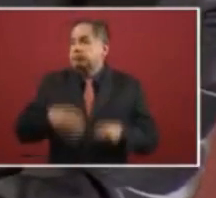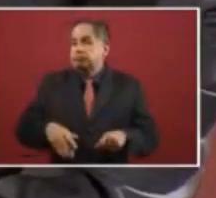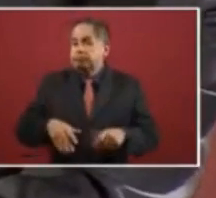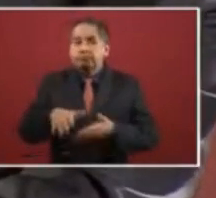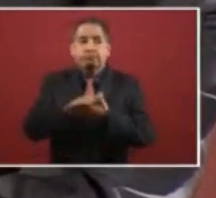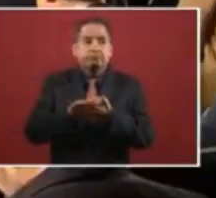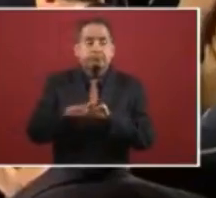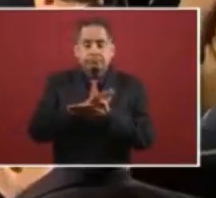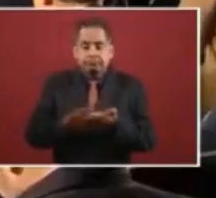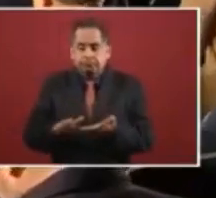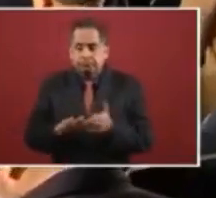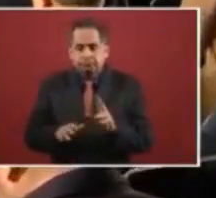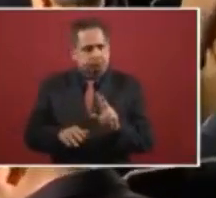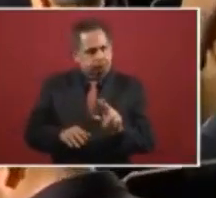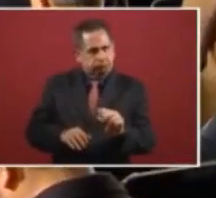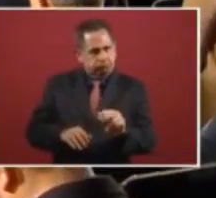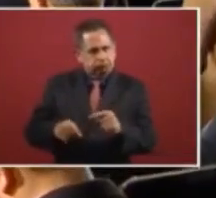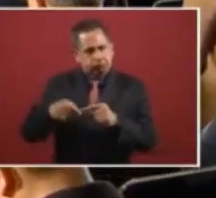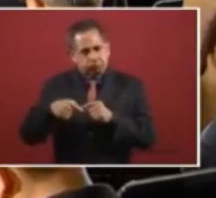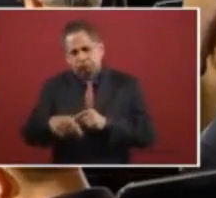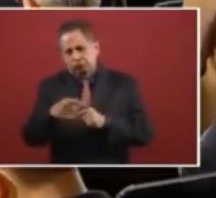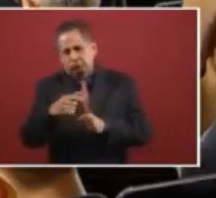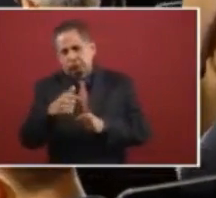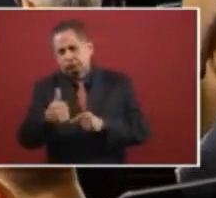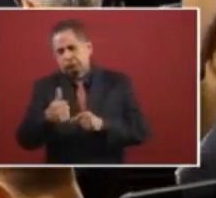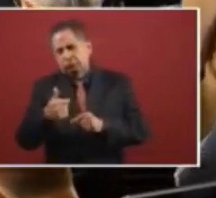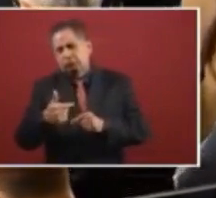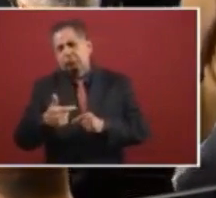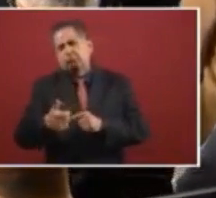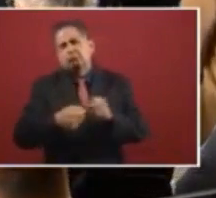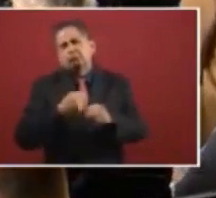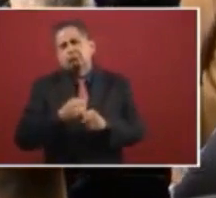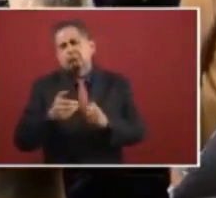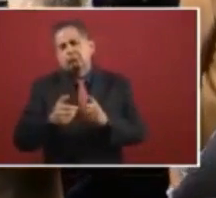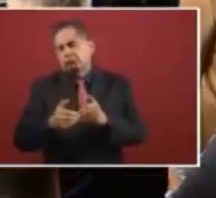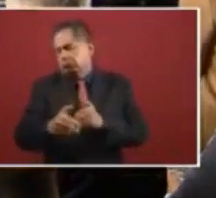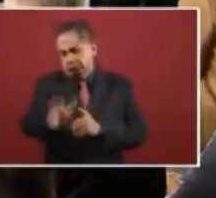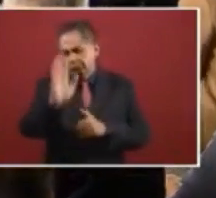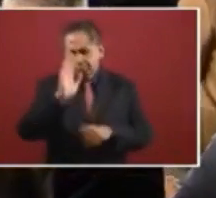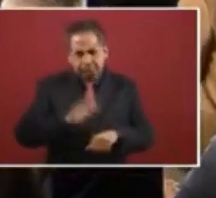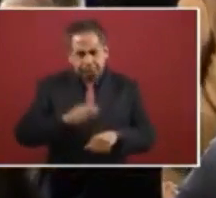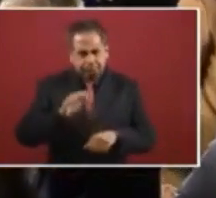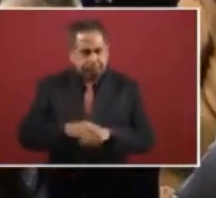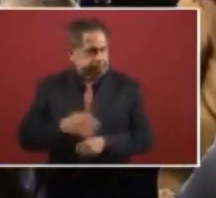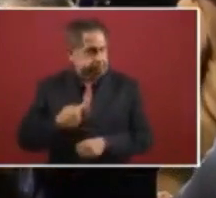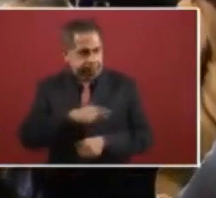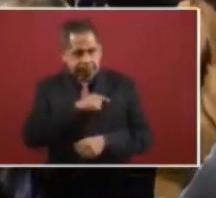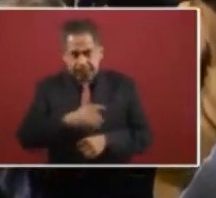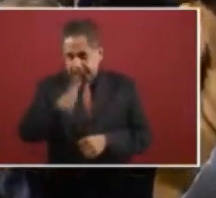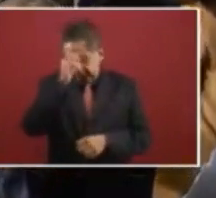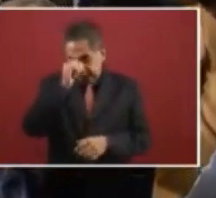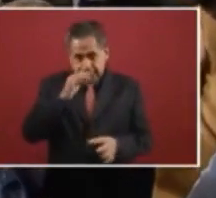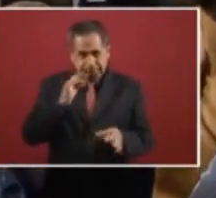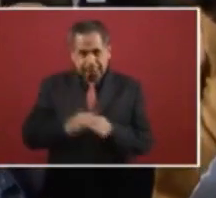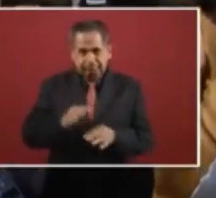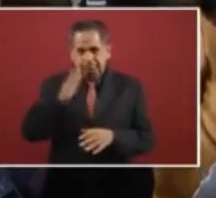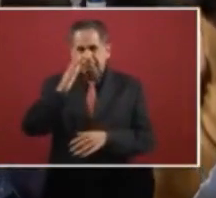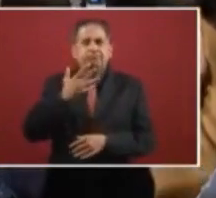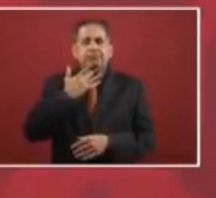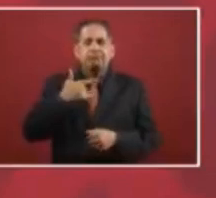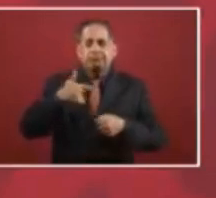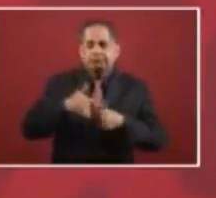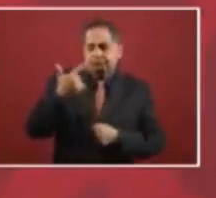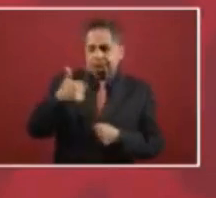that we not be left without electrical energy. And in that, we're guaranteeing that with this